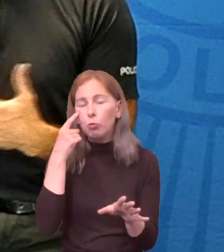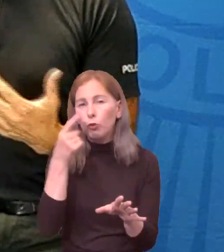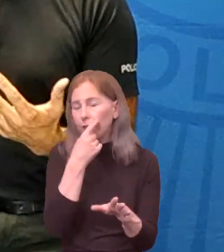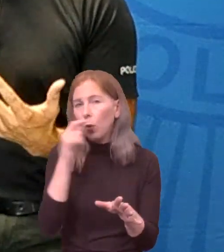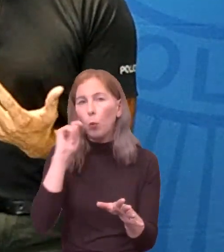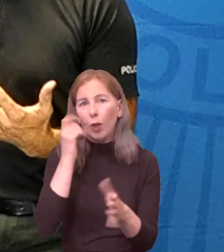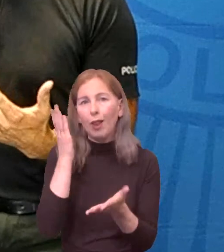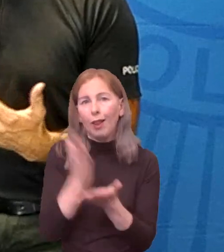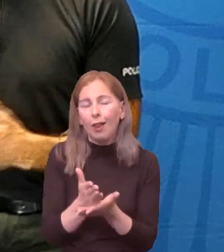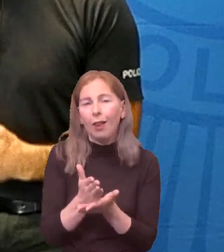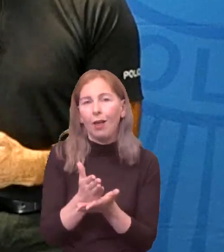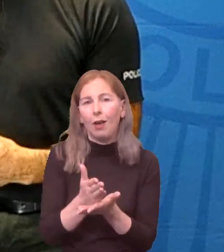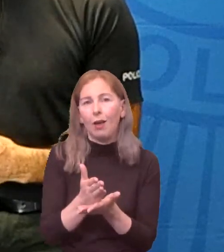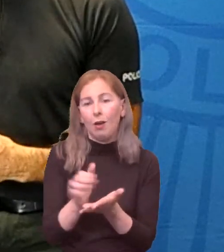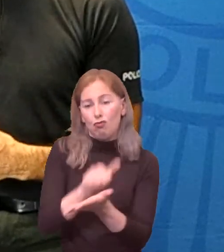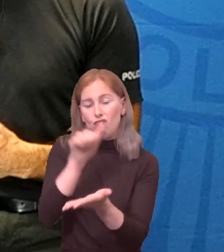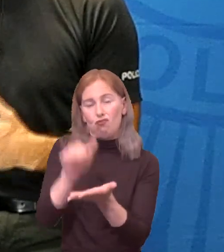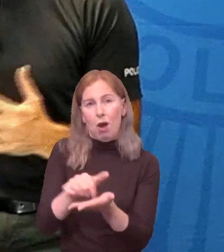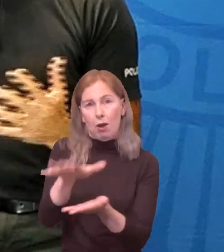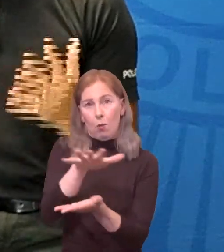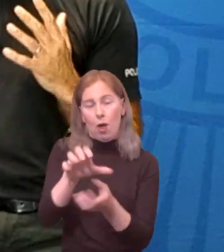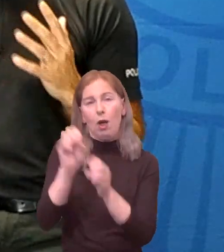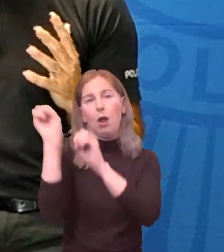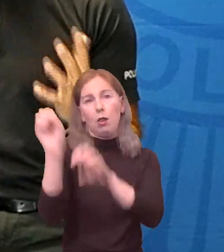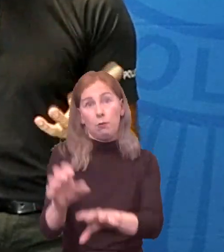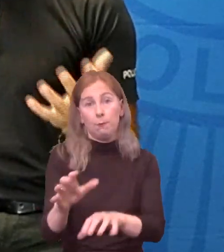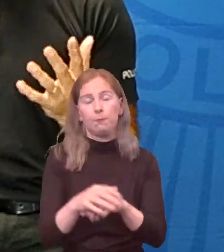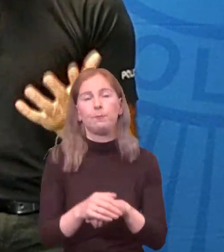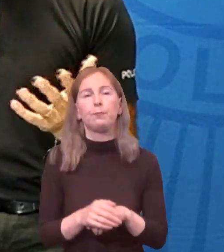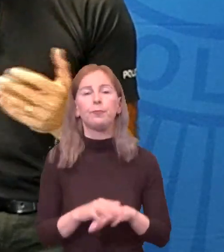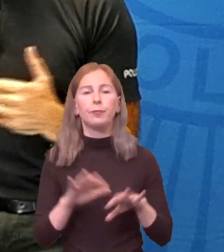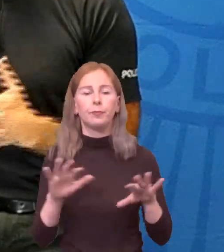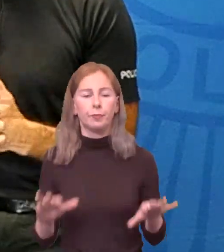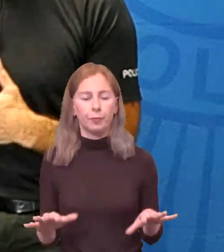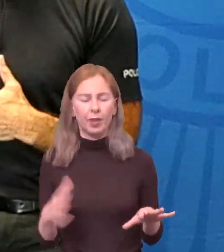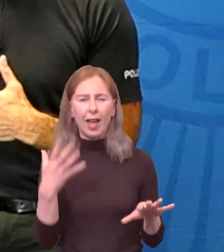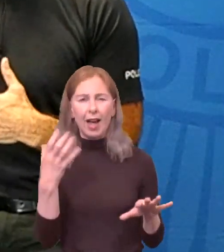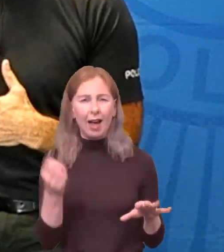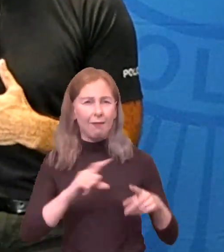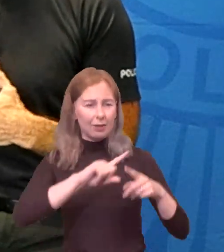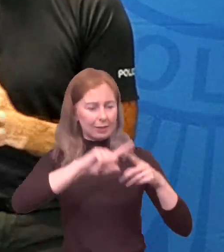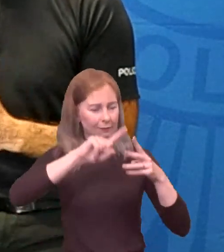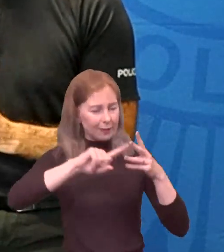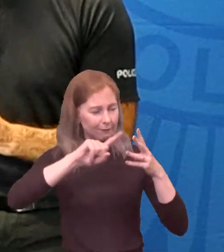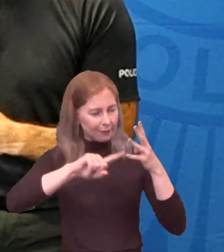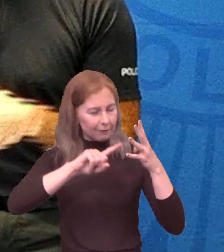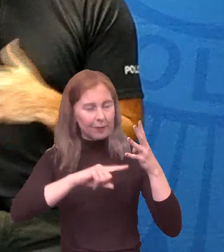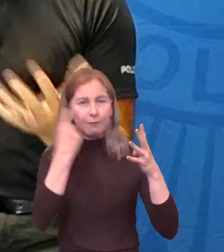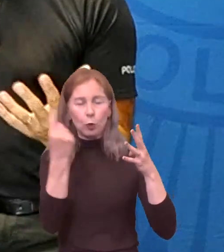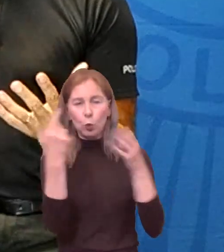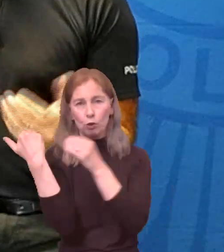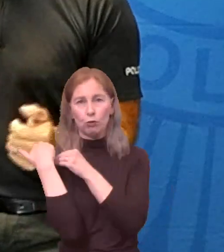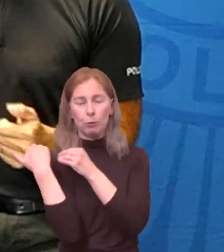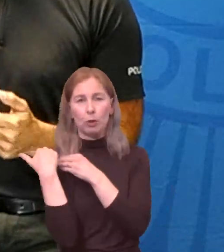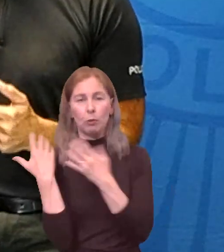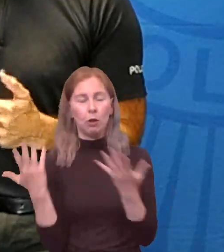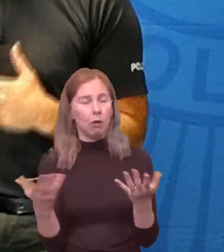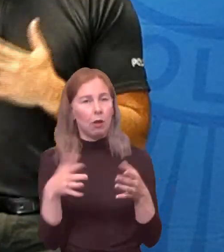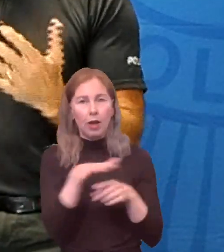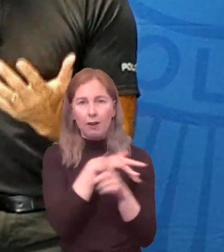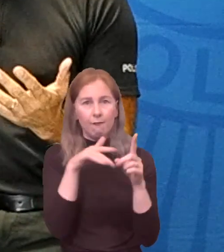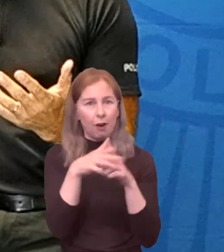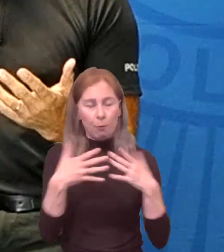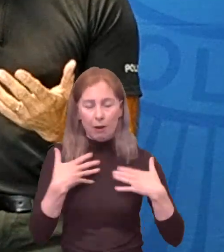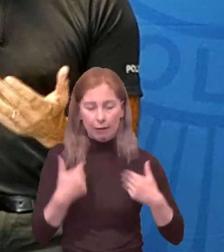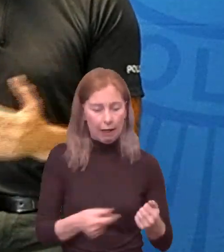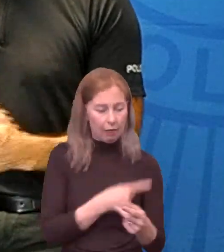they want is action, and I can go into the differences about who owns what, environmental, health, trading standards, the police,